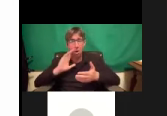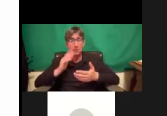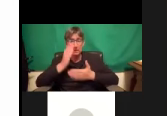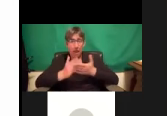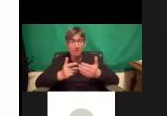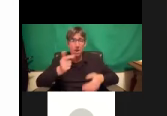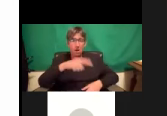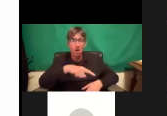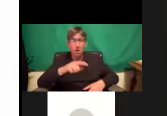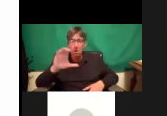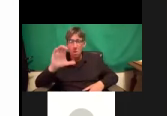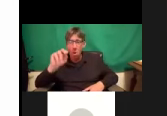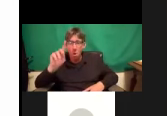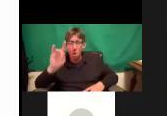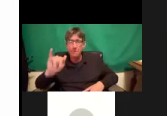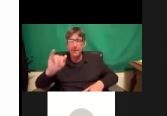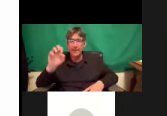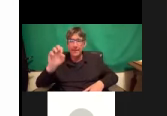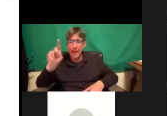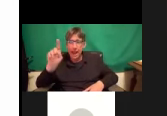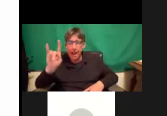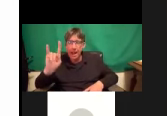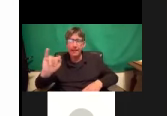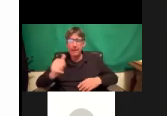see regularly on the Fitchburg line.